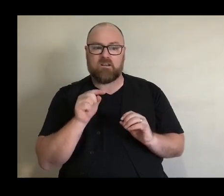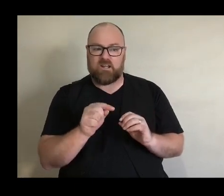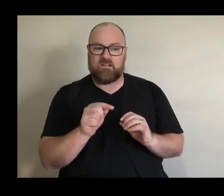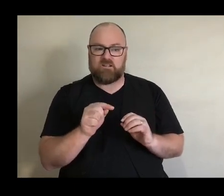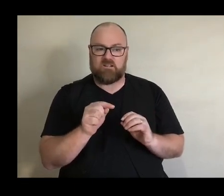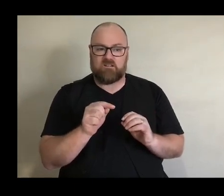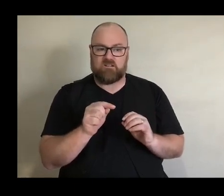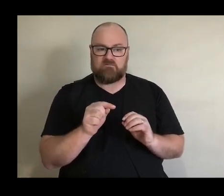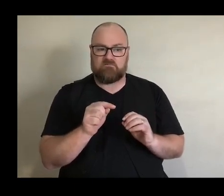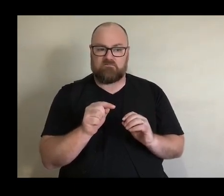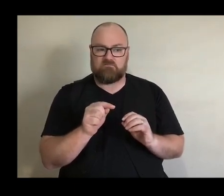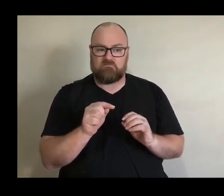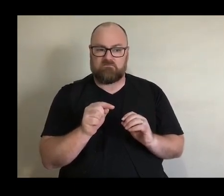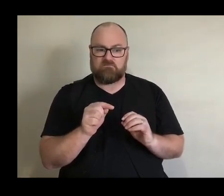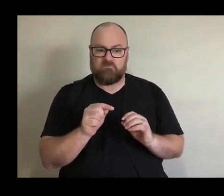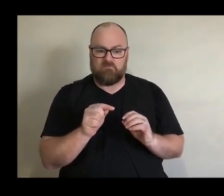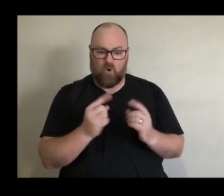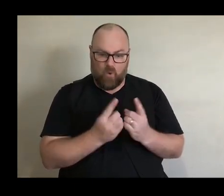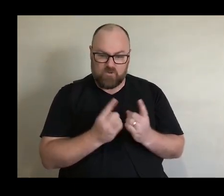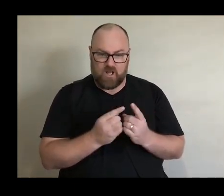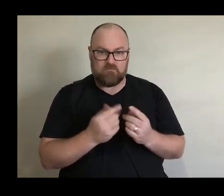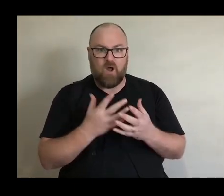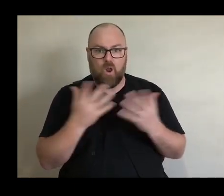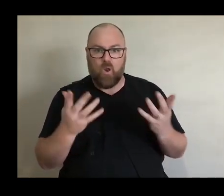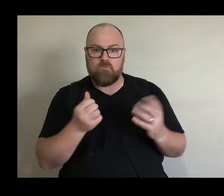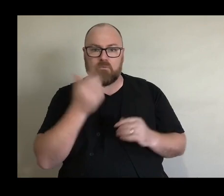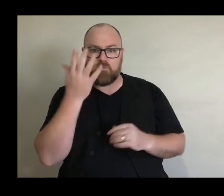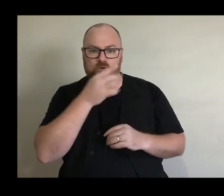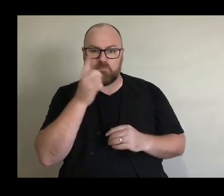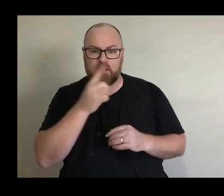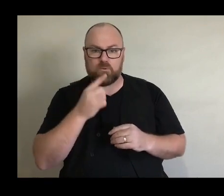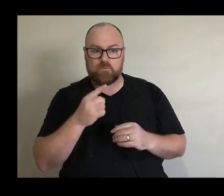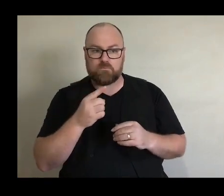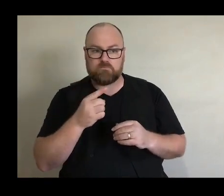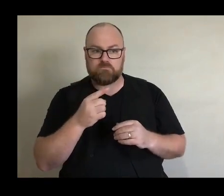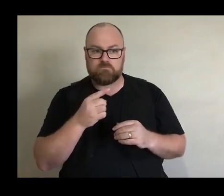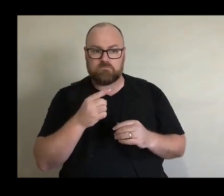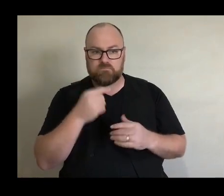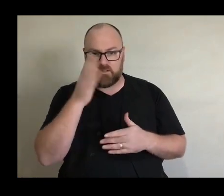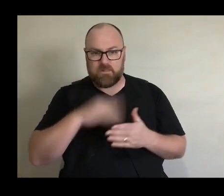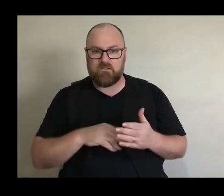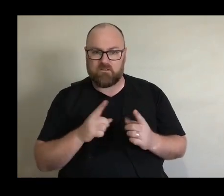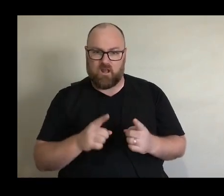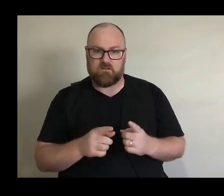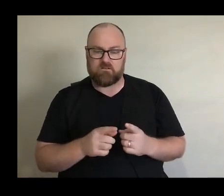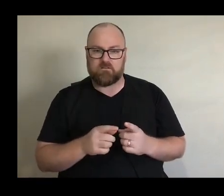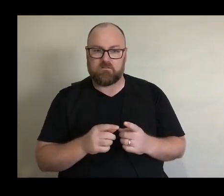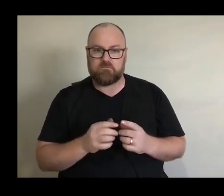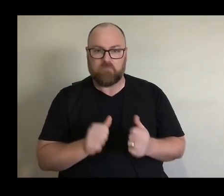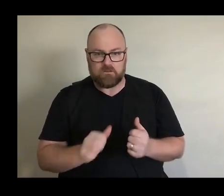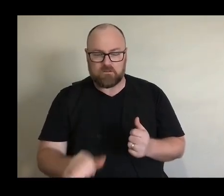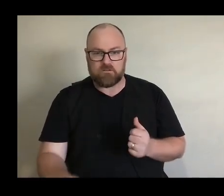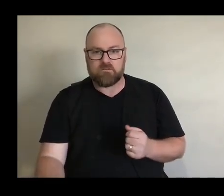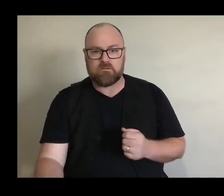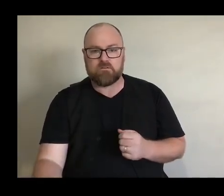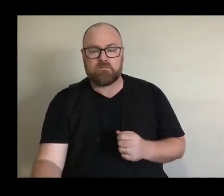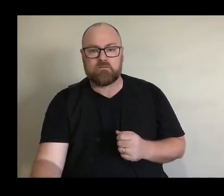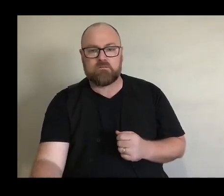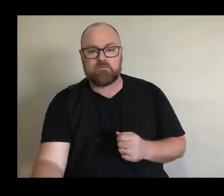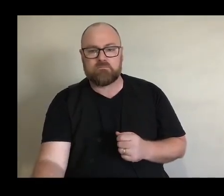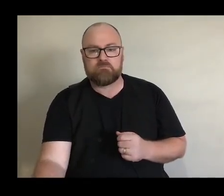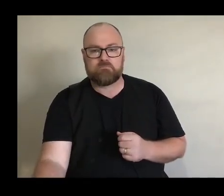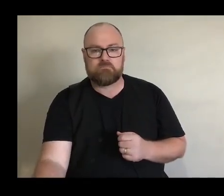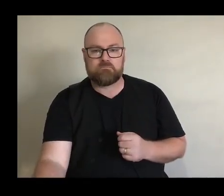people are continually experiencing, right? But there's something to be said about absence, right?